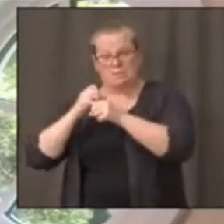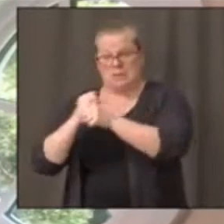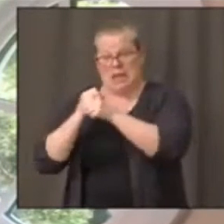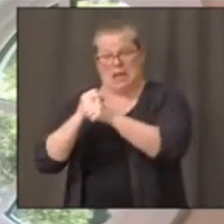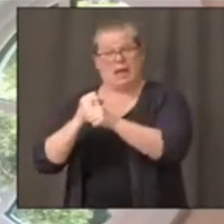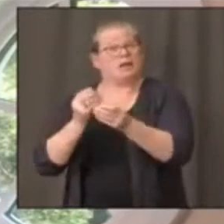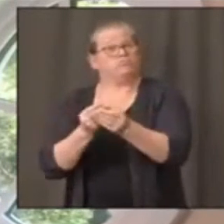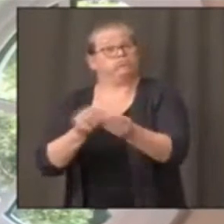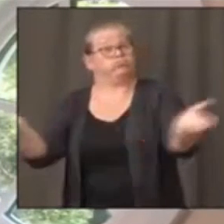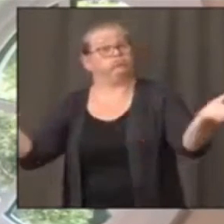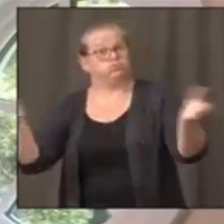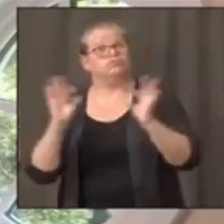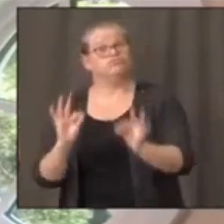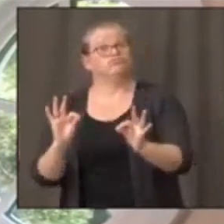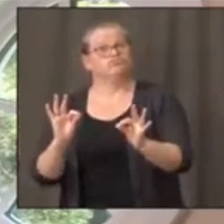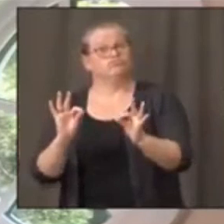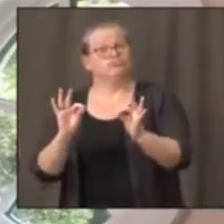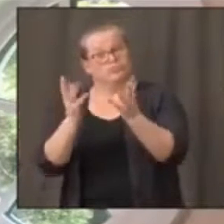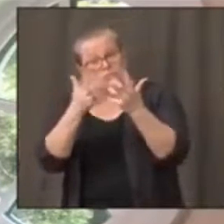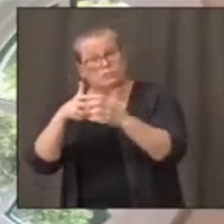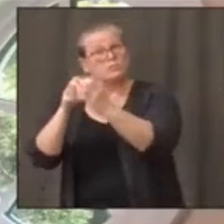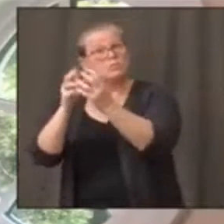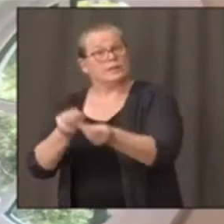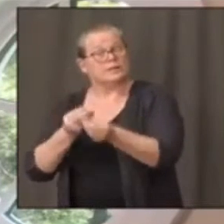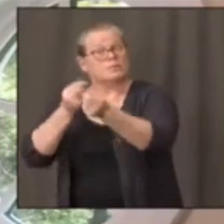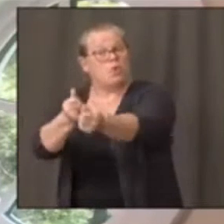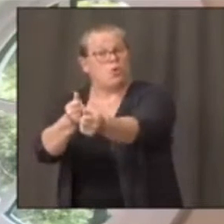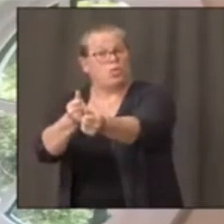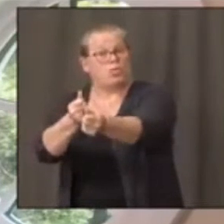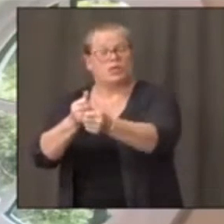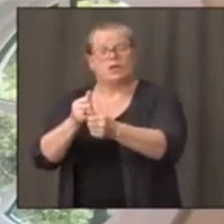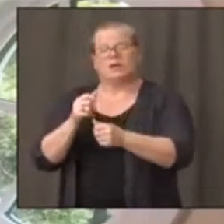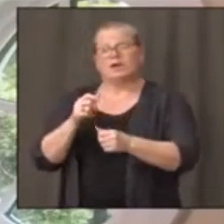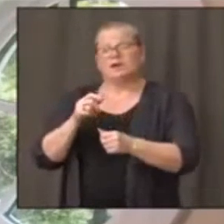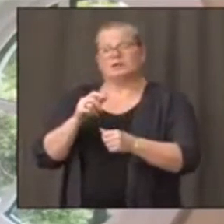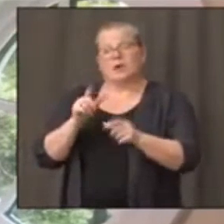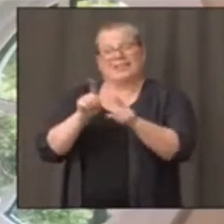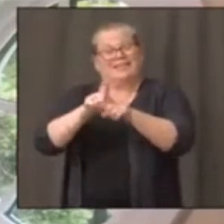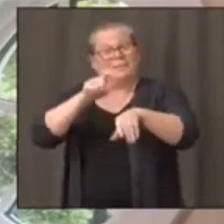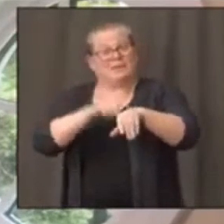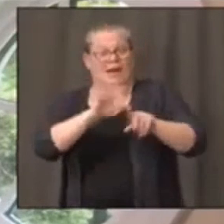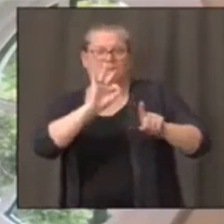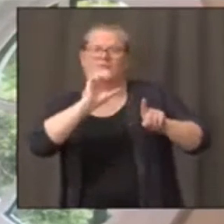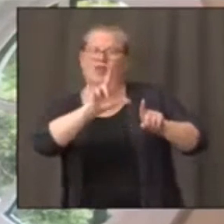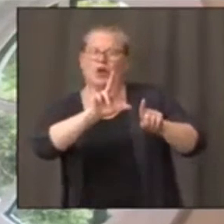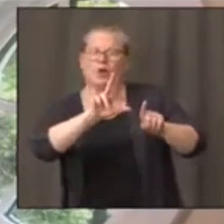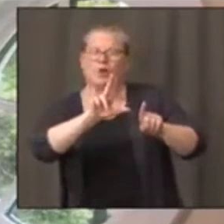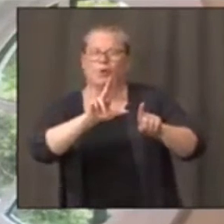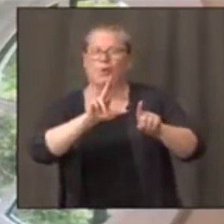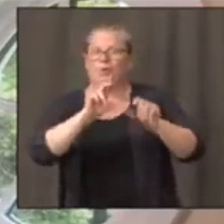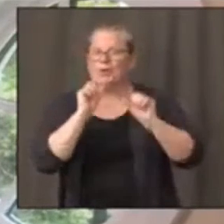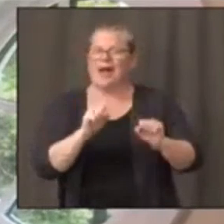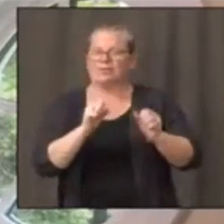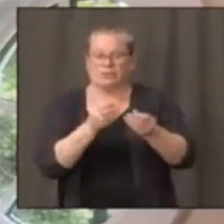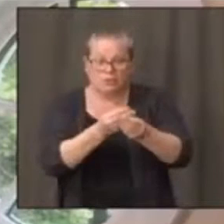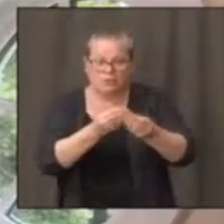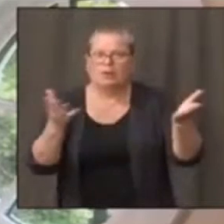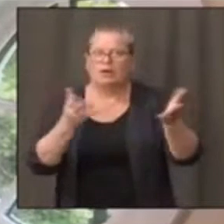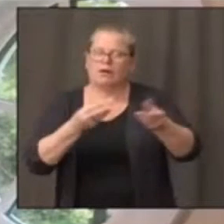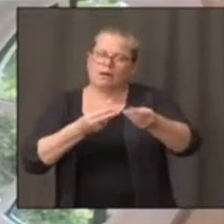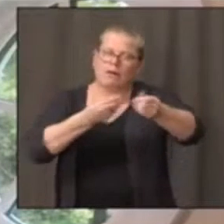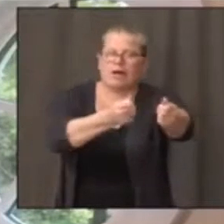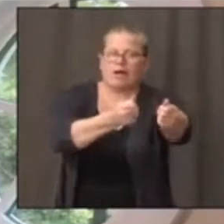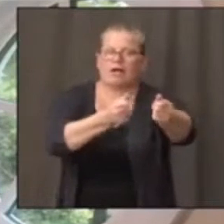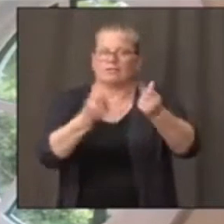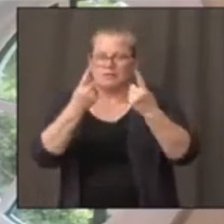to basically create a sort of double supply of flu vaccine that season, get enough injections, be able to deliver it effectively. So